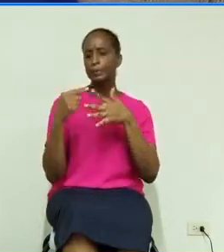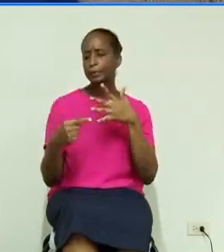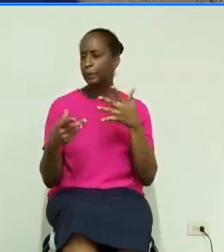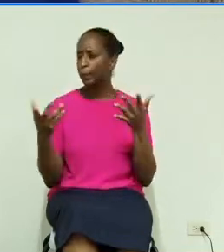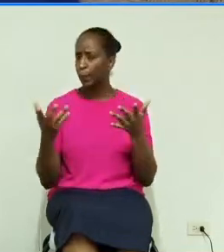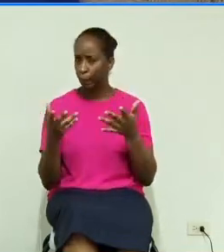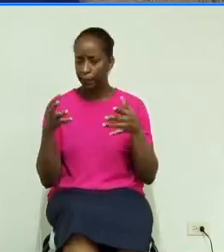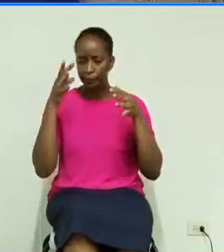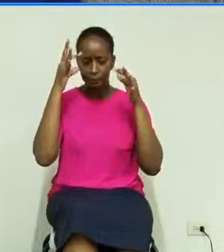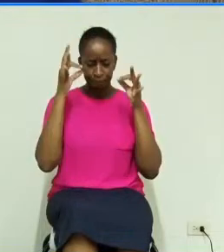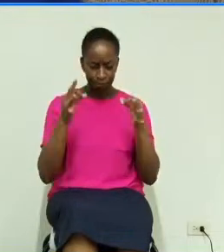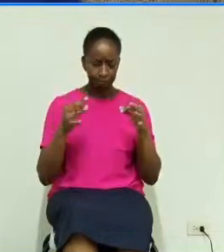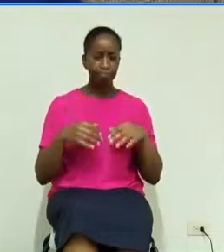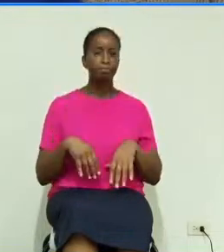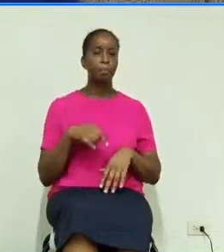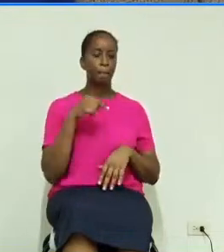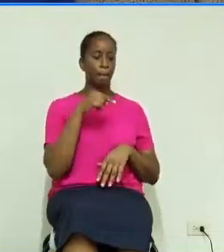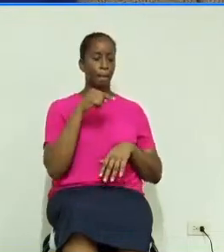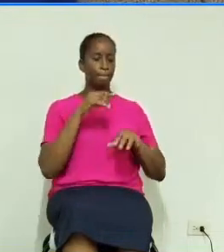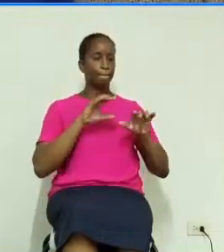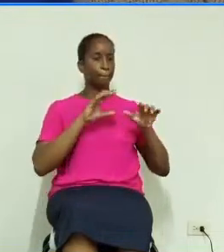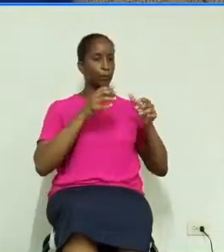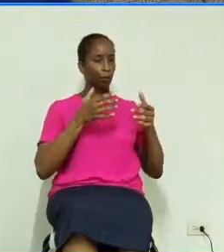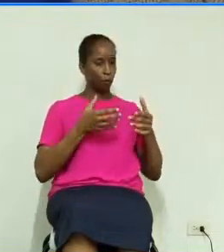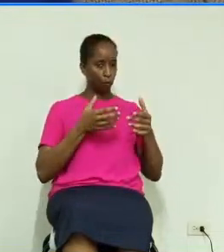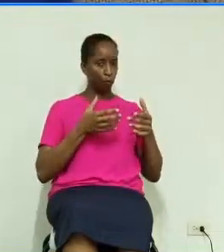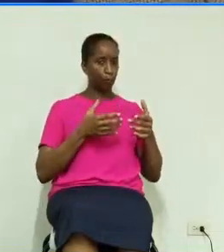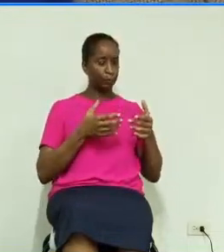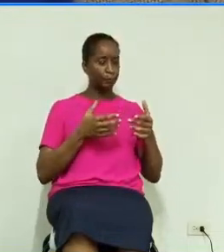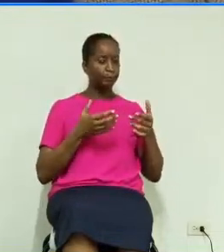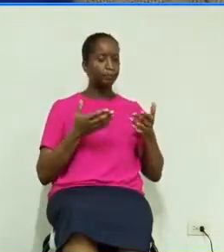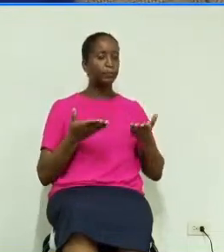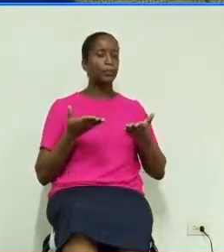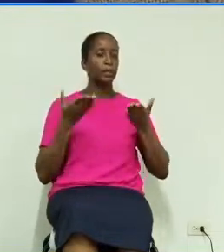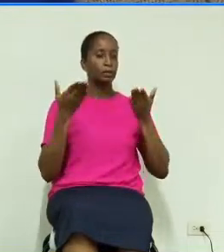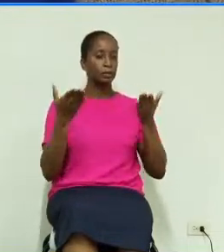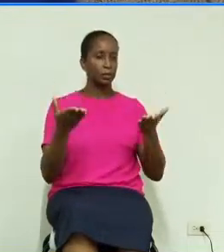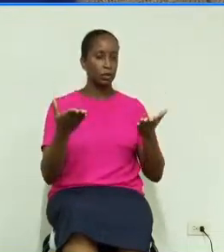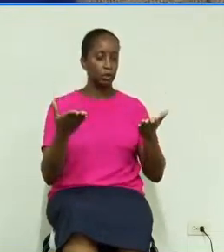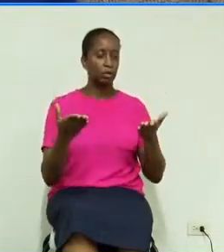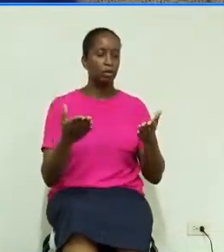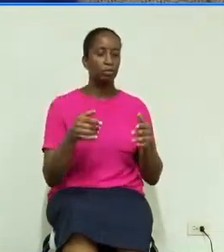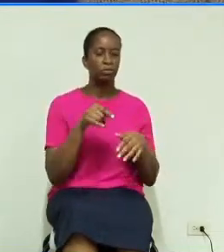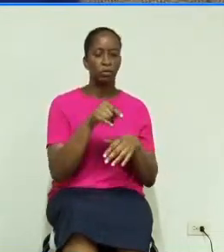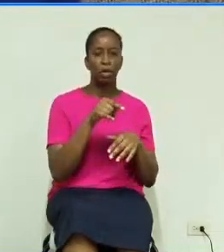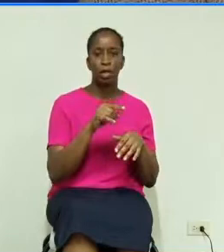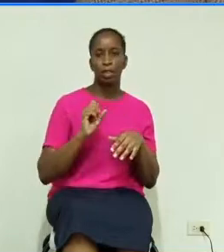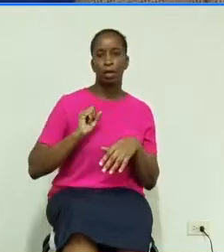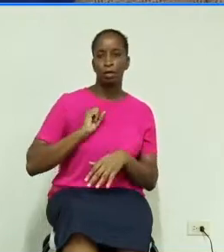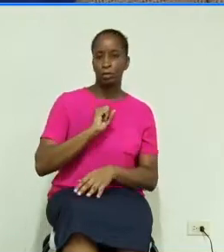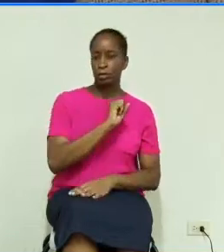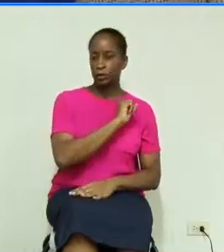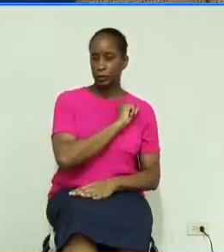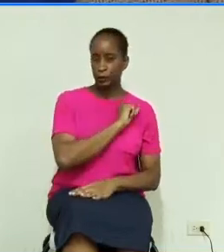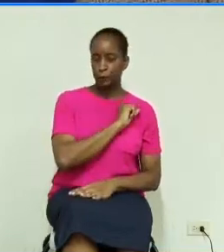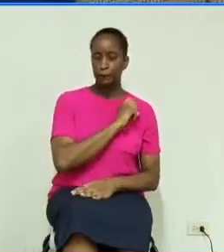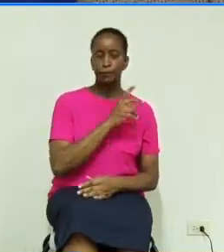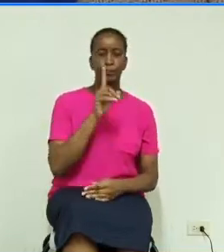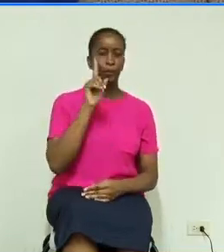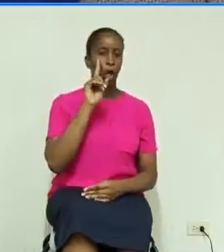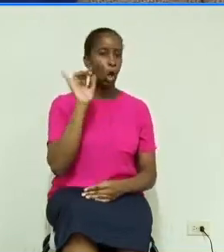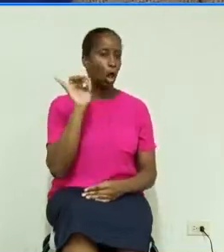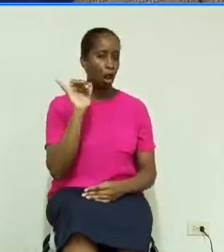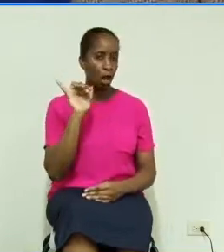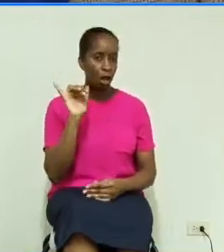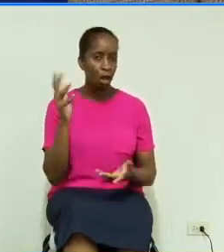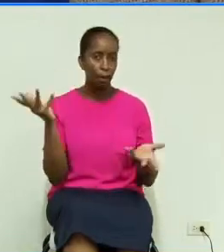categories of second chambers in a bicameral arrangement. So there are